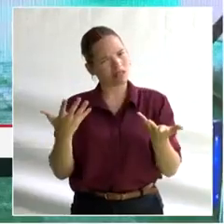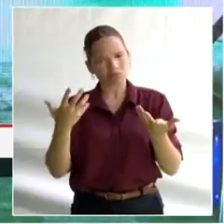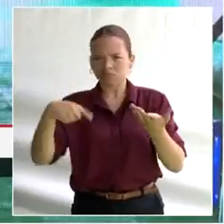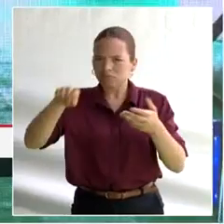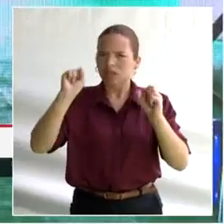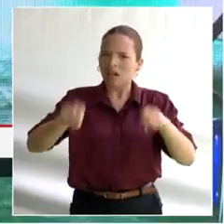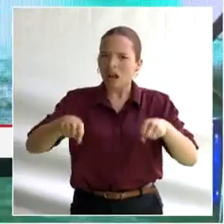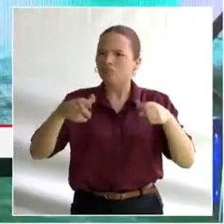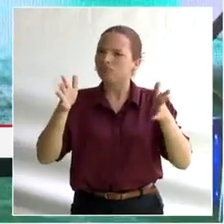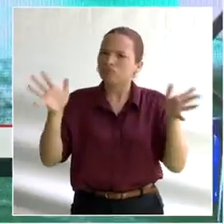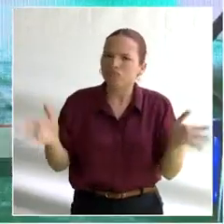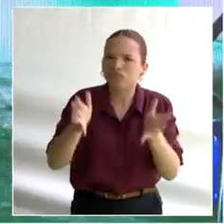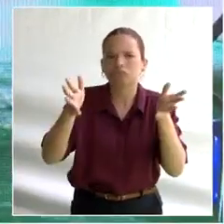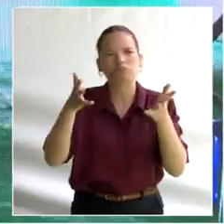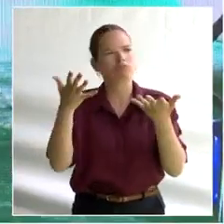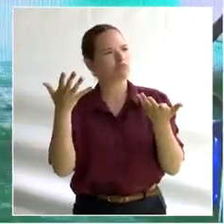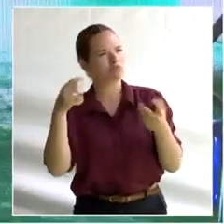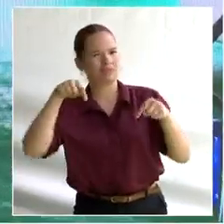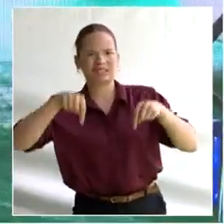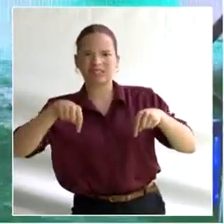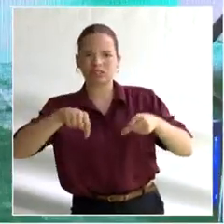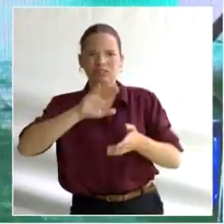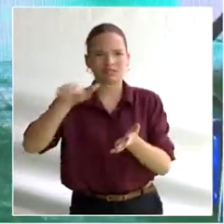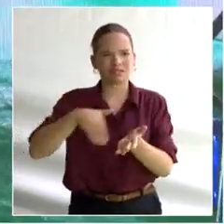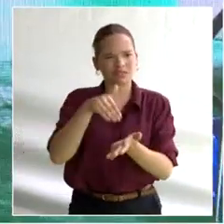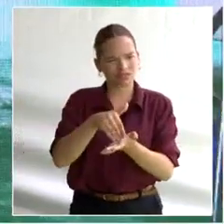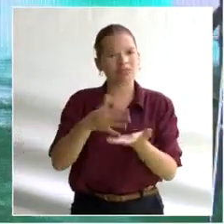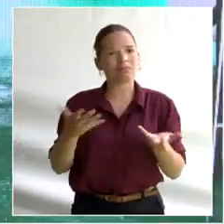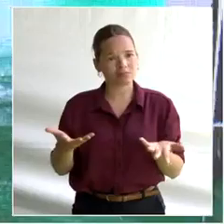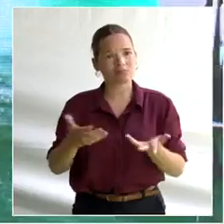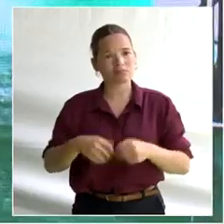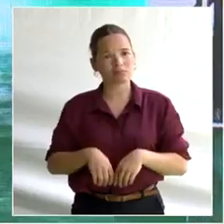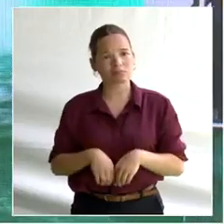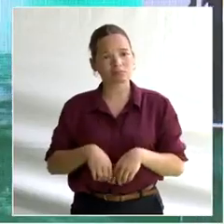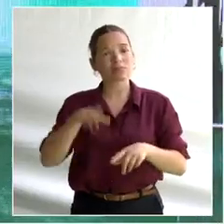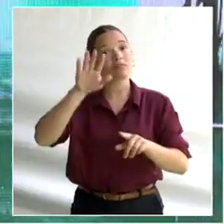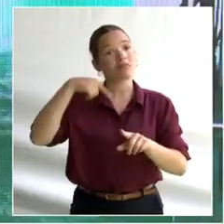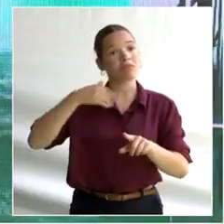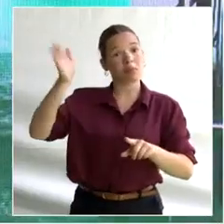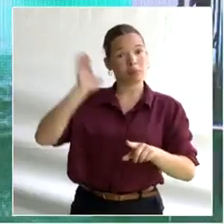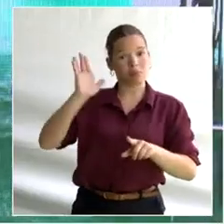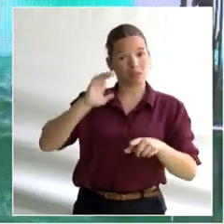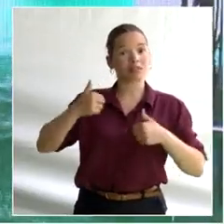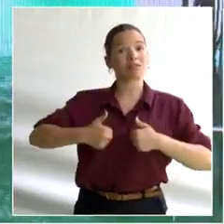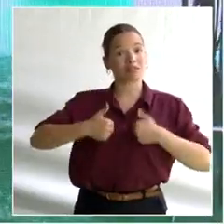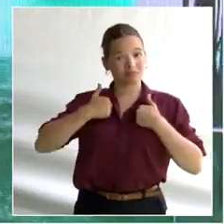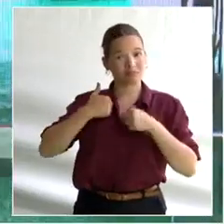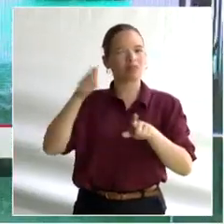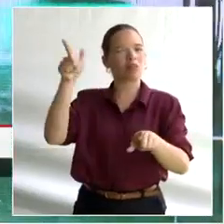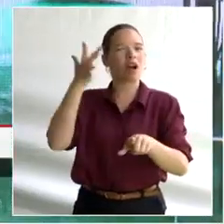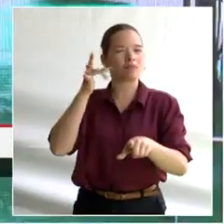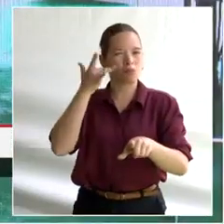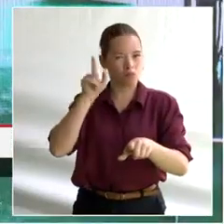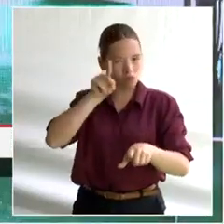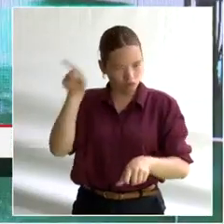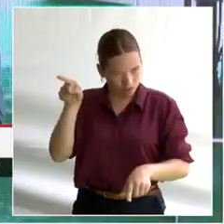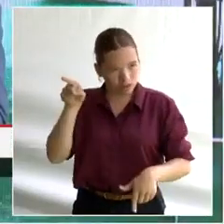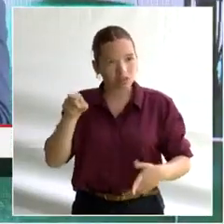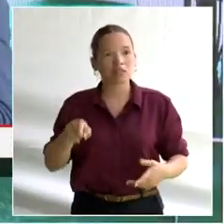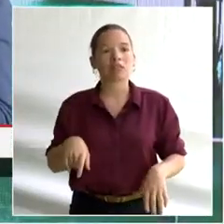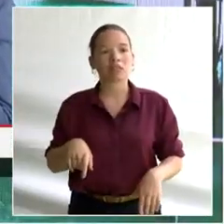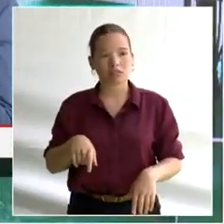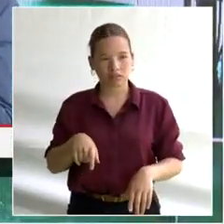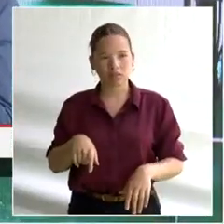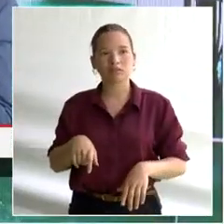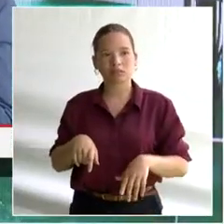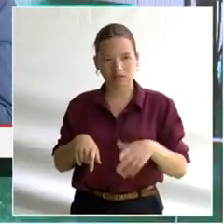and it was always our aspiration to try to bring the events together. We were fortunate to have a conversation with